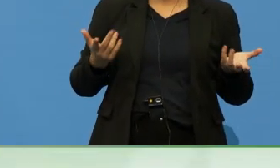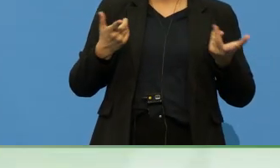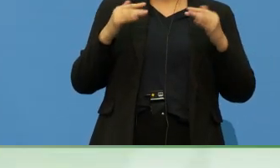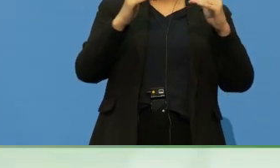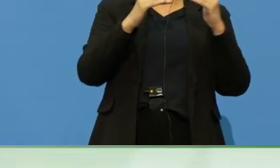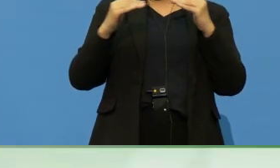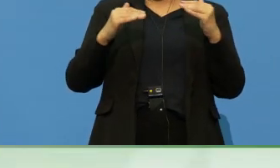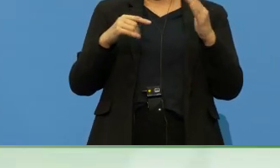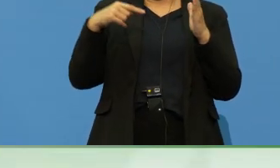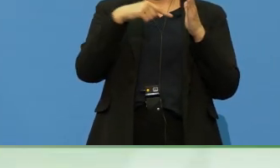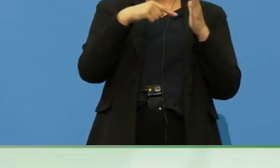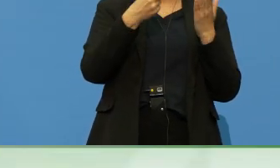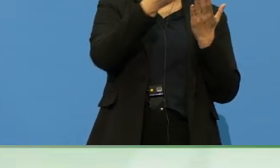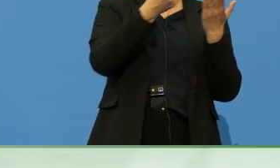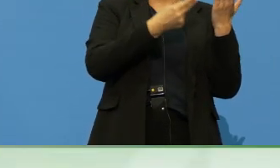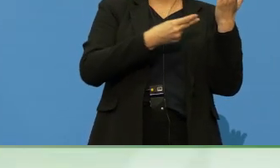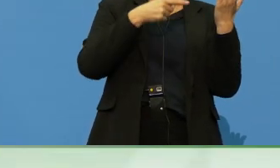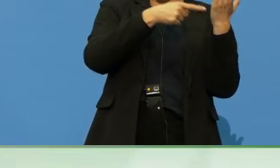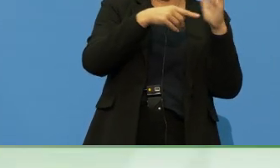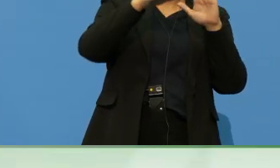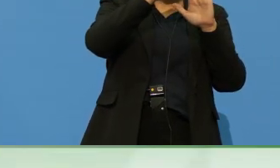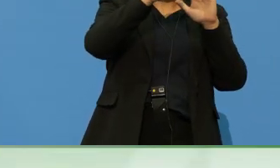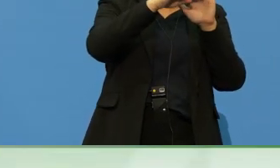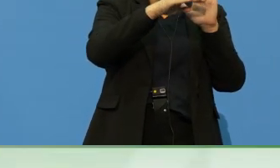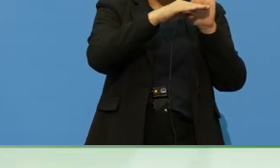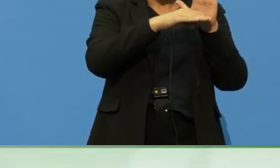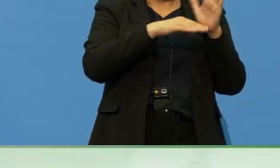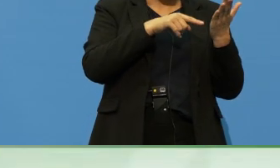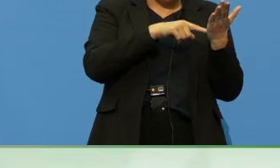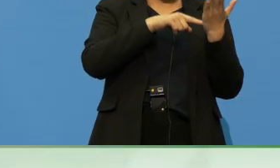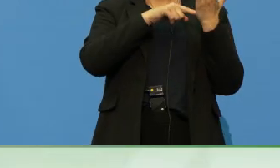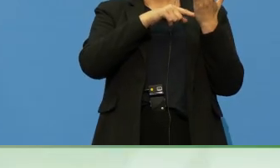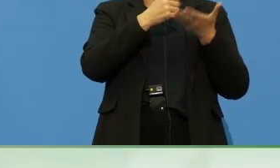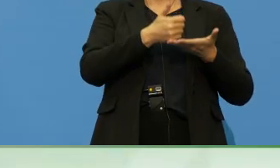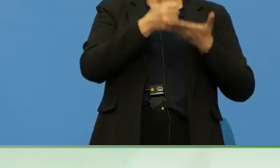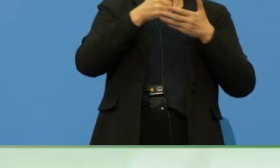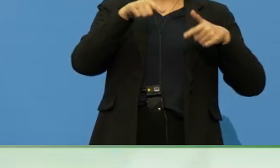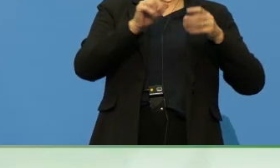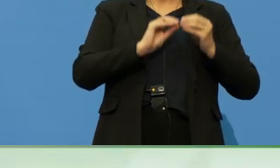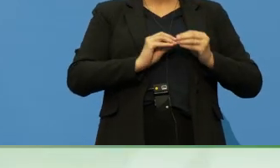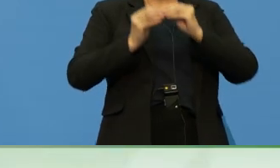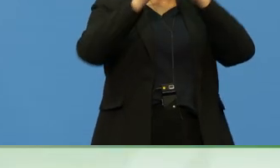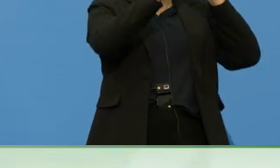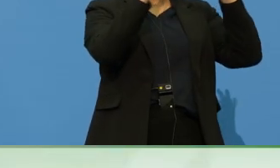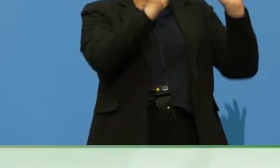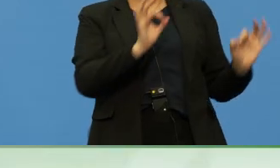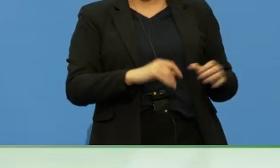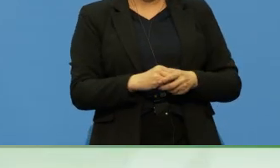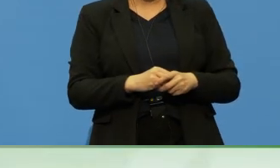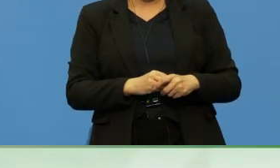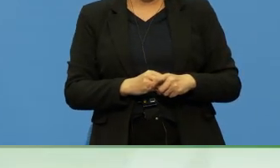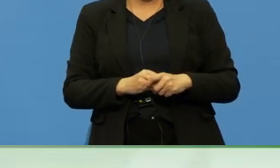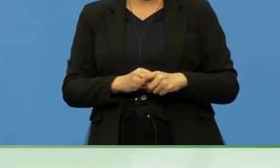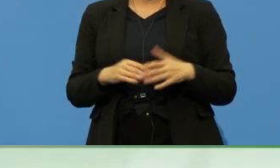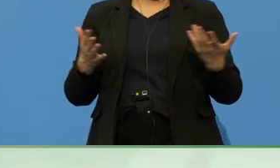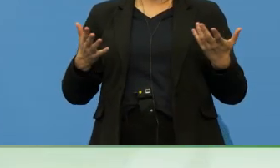and to make it as inclusive as it's possible. And that's why the widest group of employees could